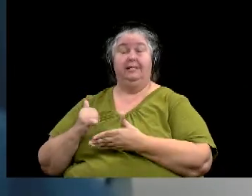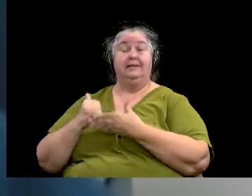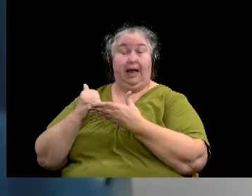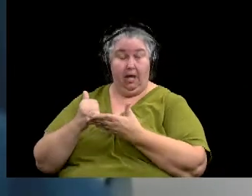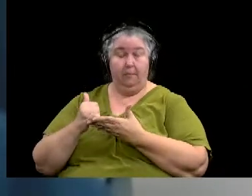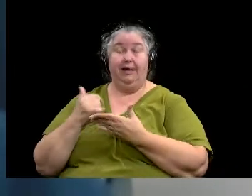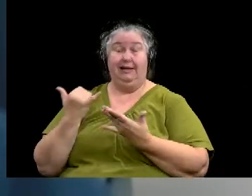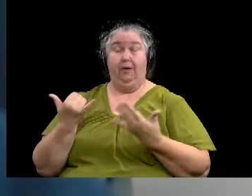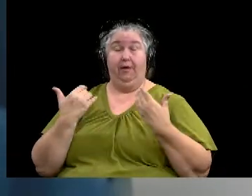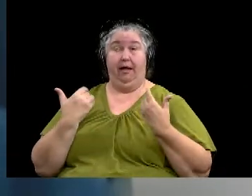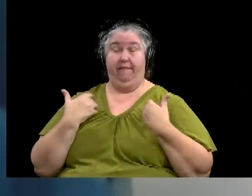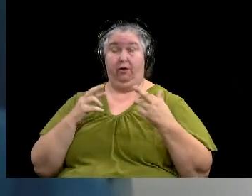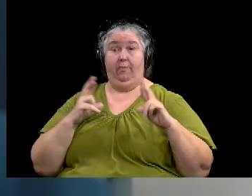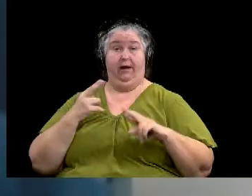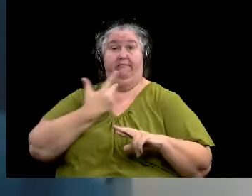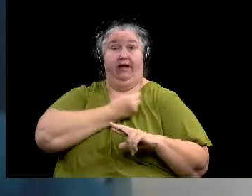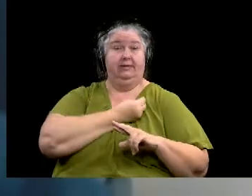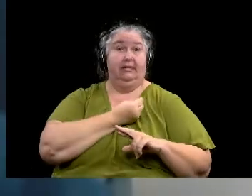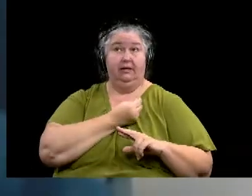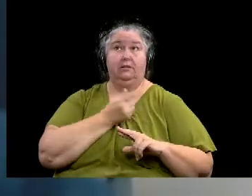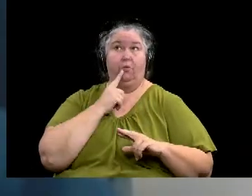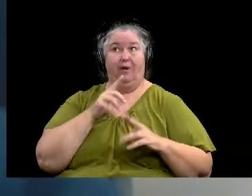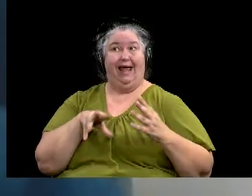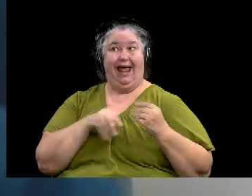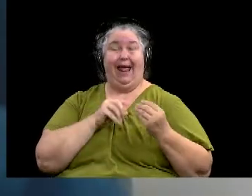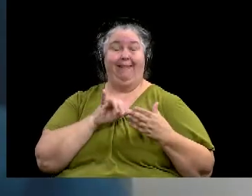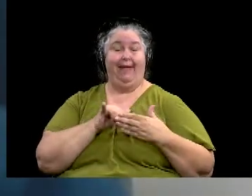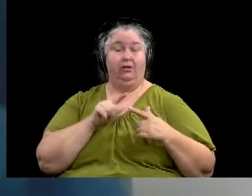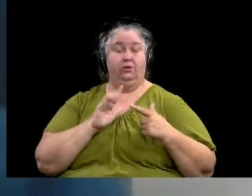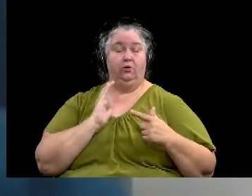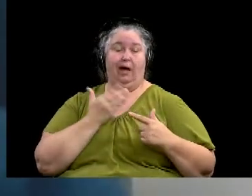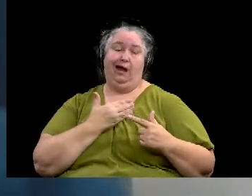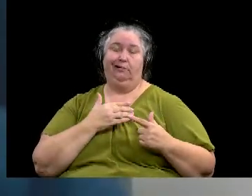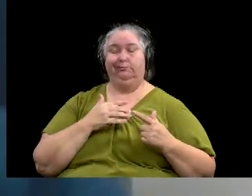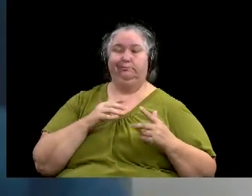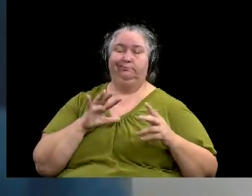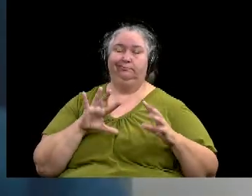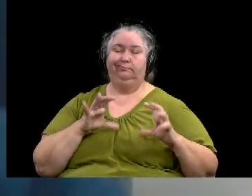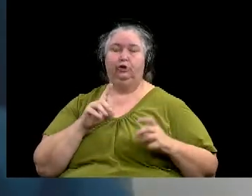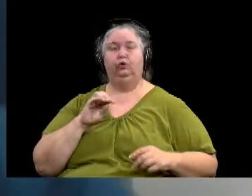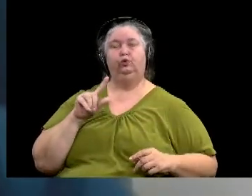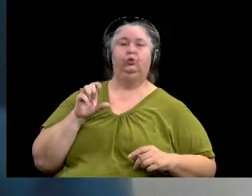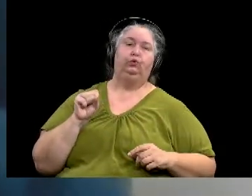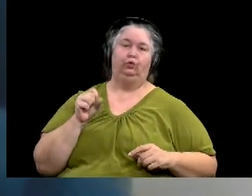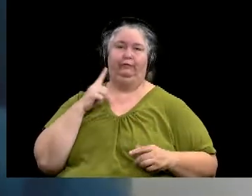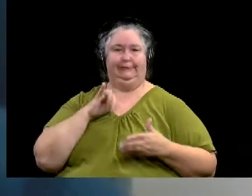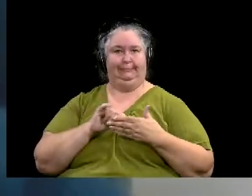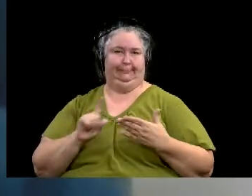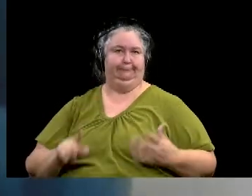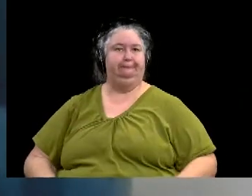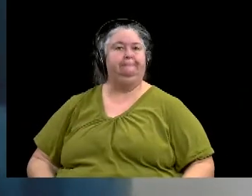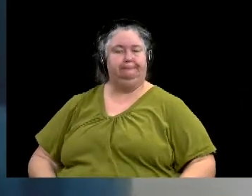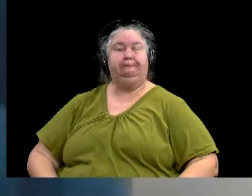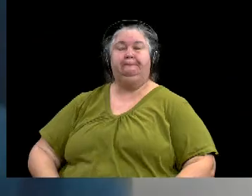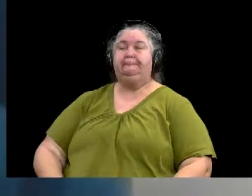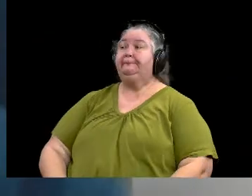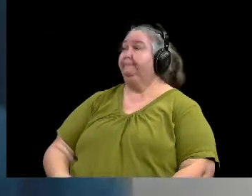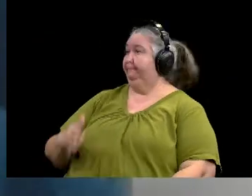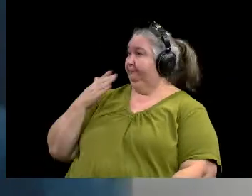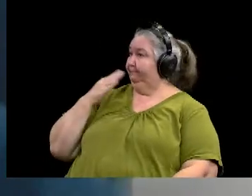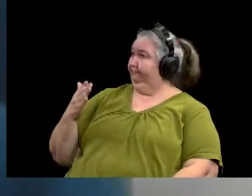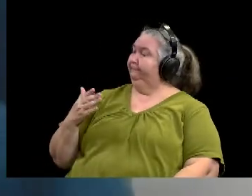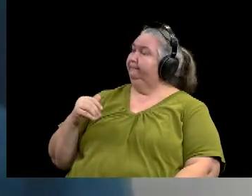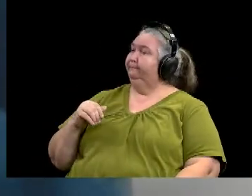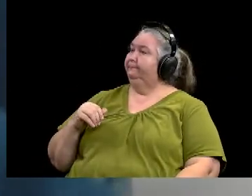this week. Thank you. Thank you, Dr. Elyson. All right, let's go to McLennan County Judge Scott Felton. Judge?